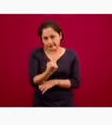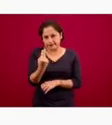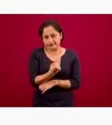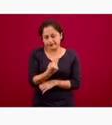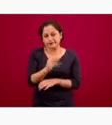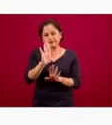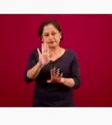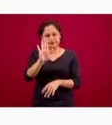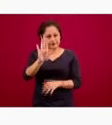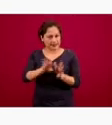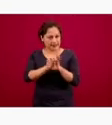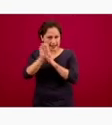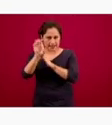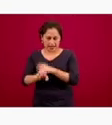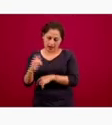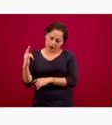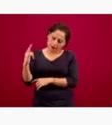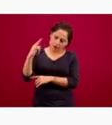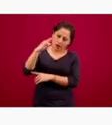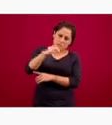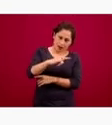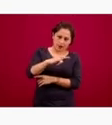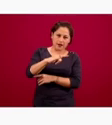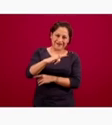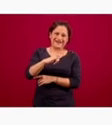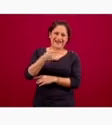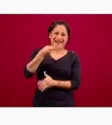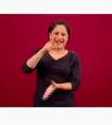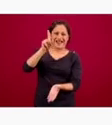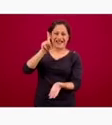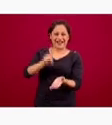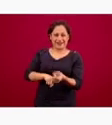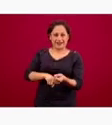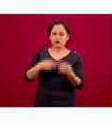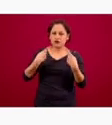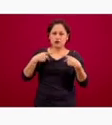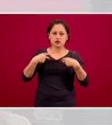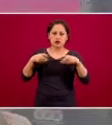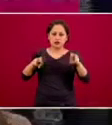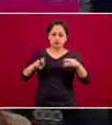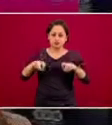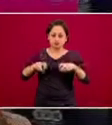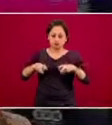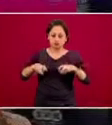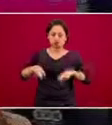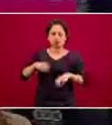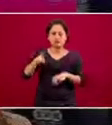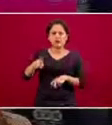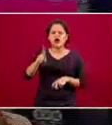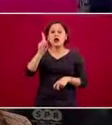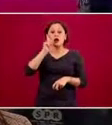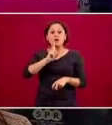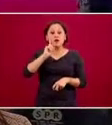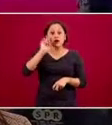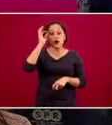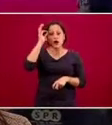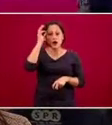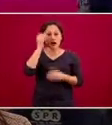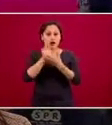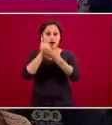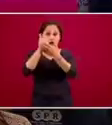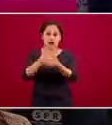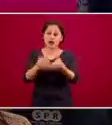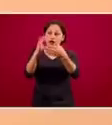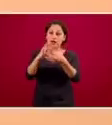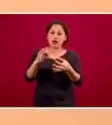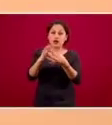that leads to them needing special care. So this is like when you're on a plane and